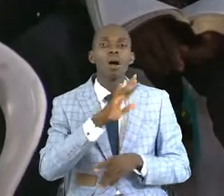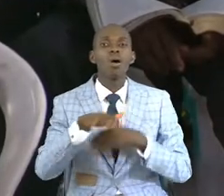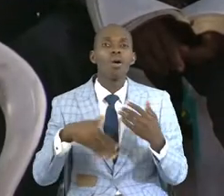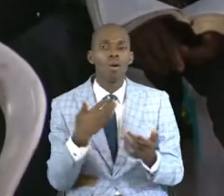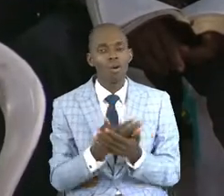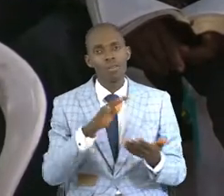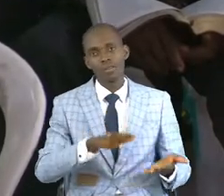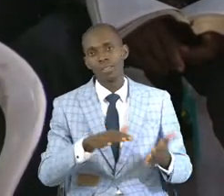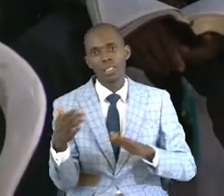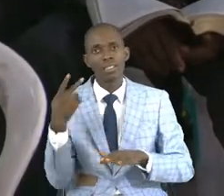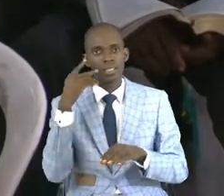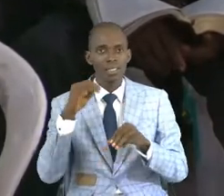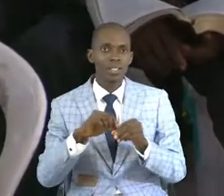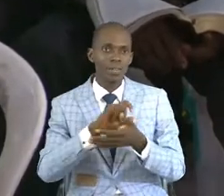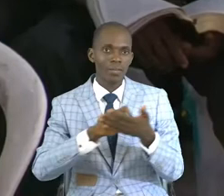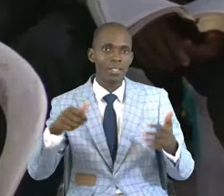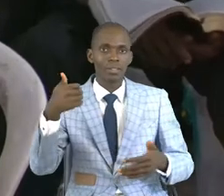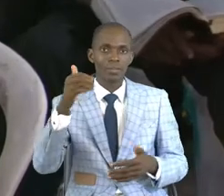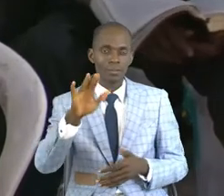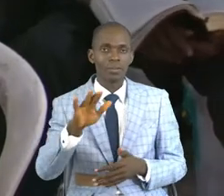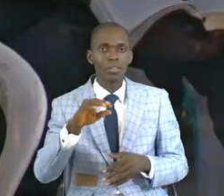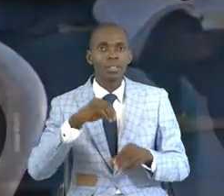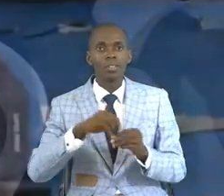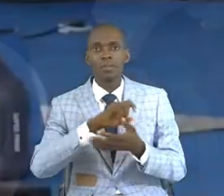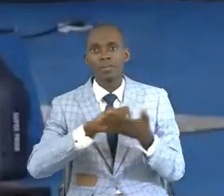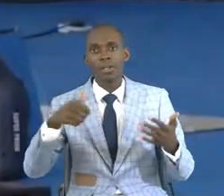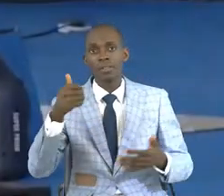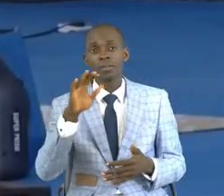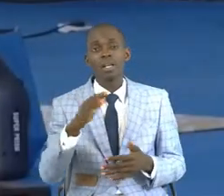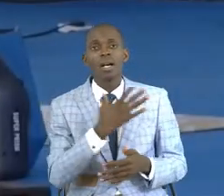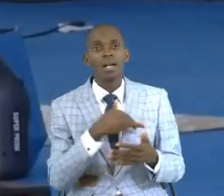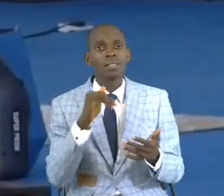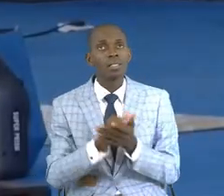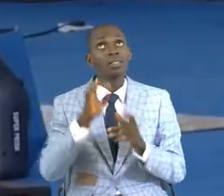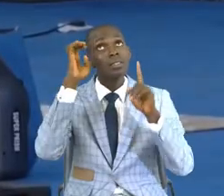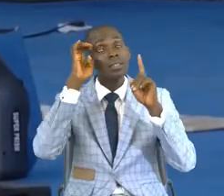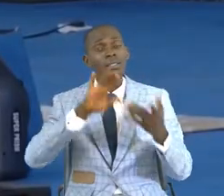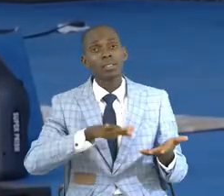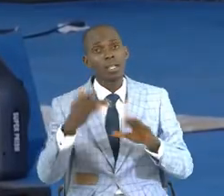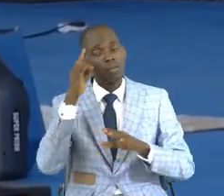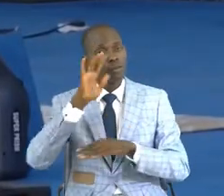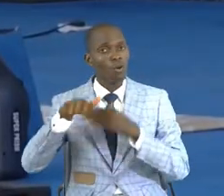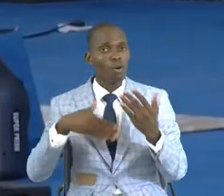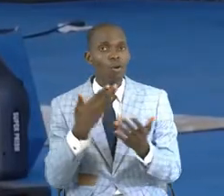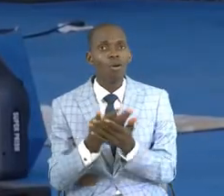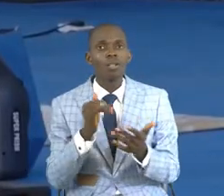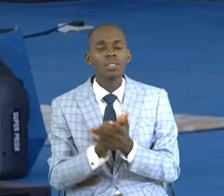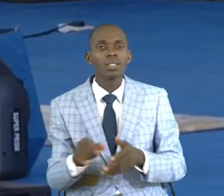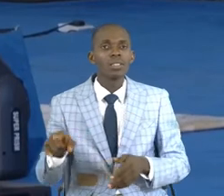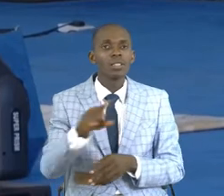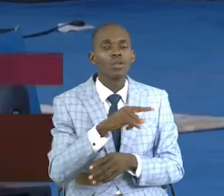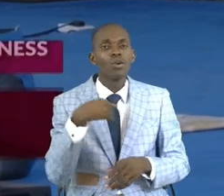verse 15. In verse 15, and that he died for all, that they which